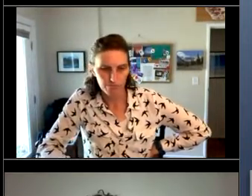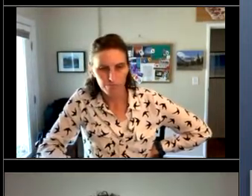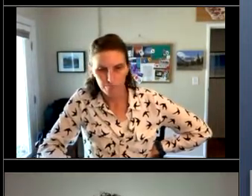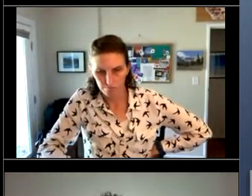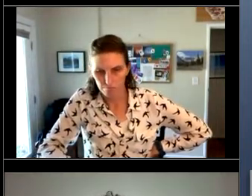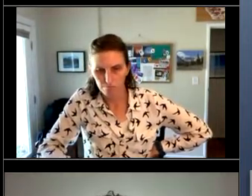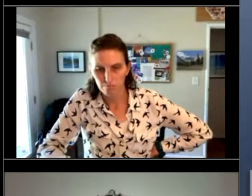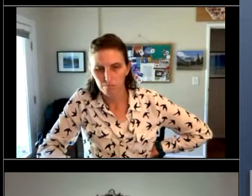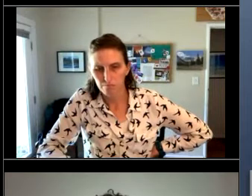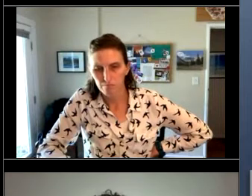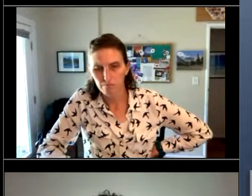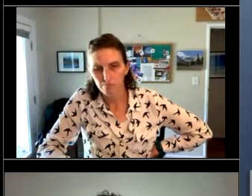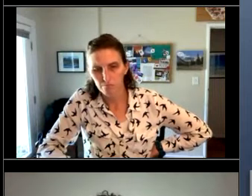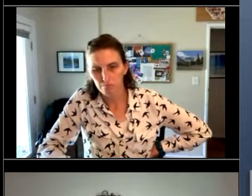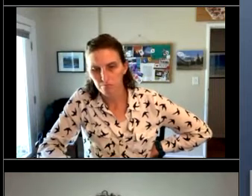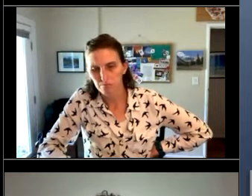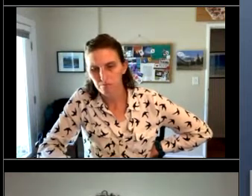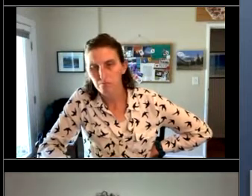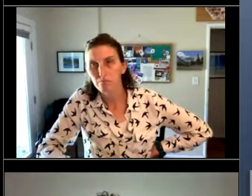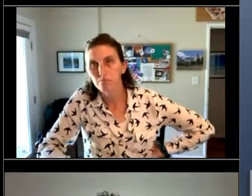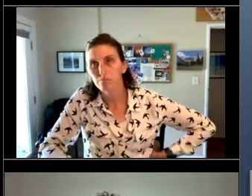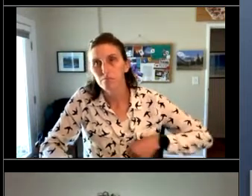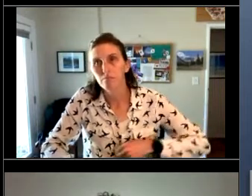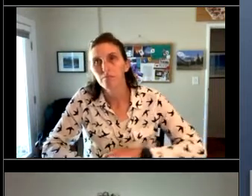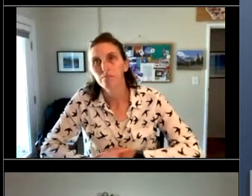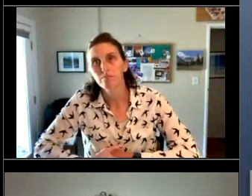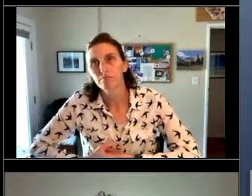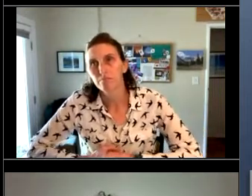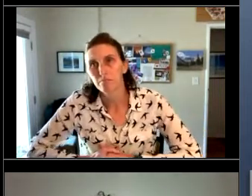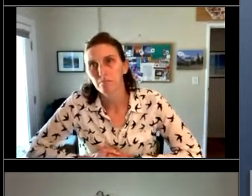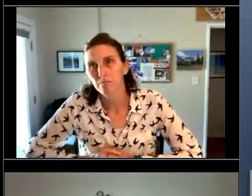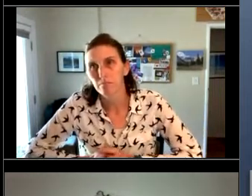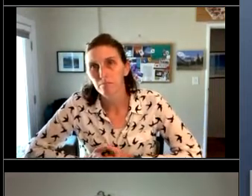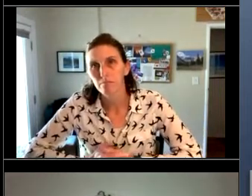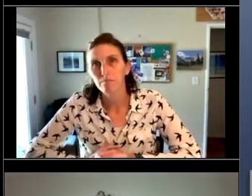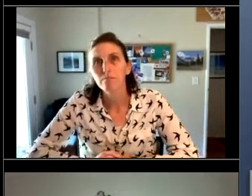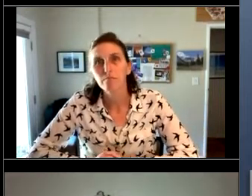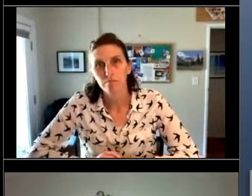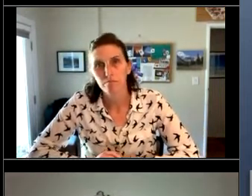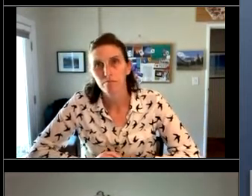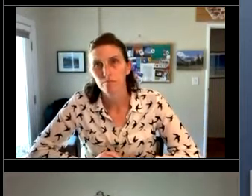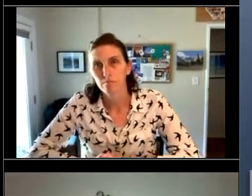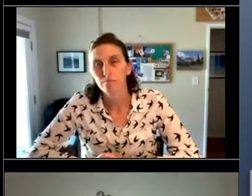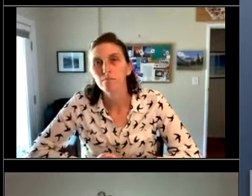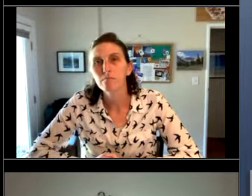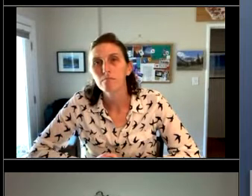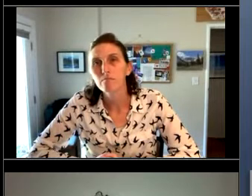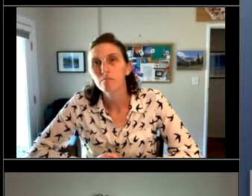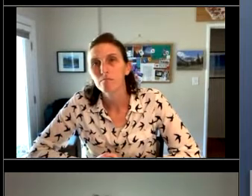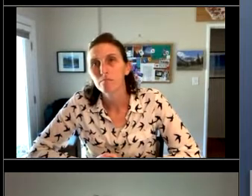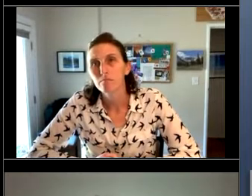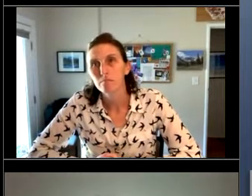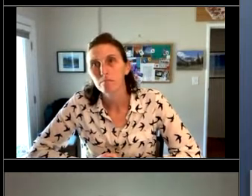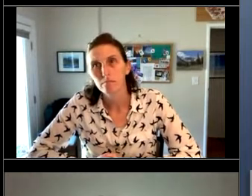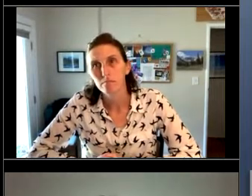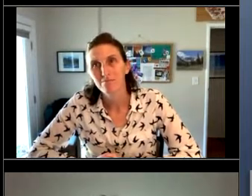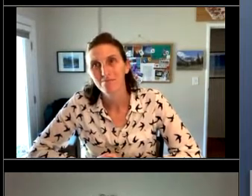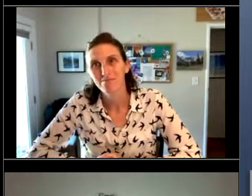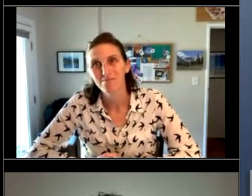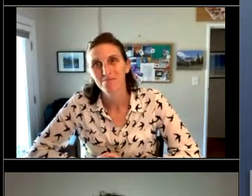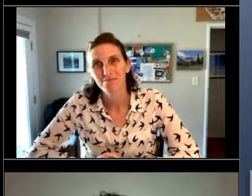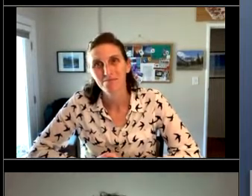on will be integrated into plans that you already have or future plans that Caltrans has and policy. And also just to double check that